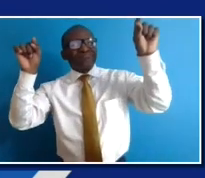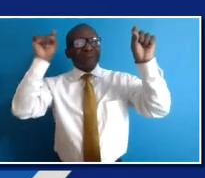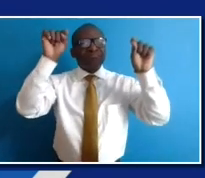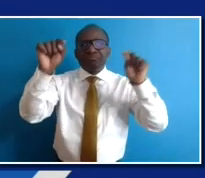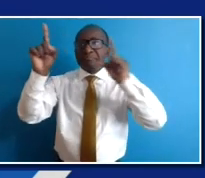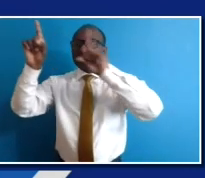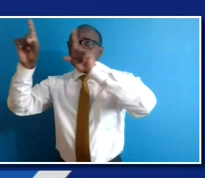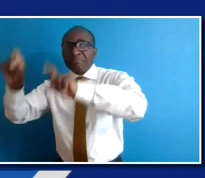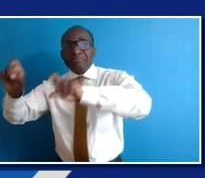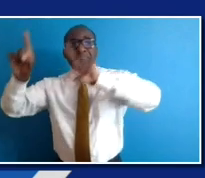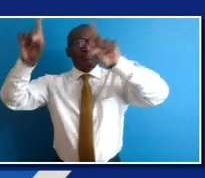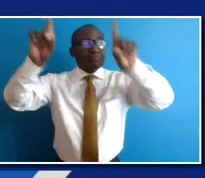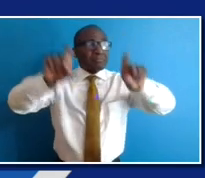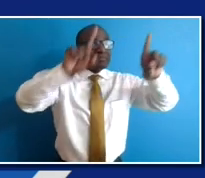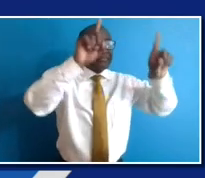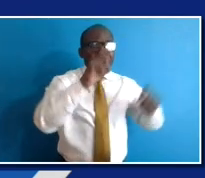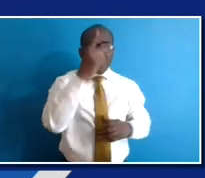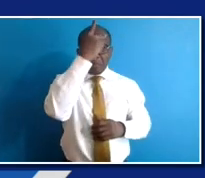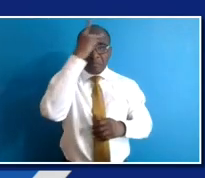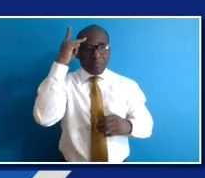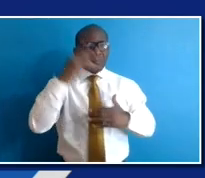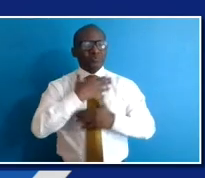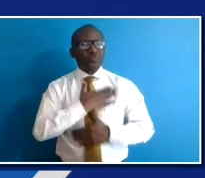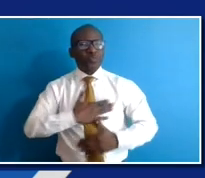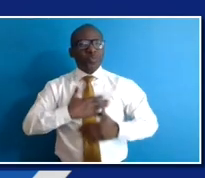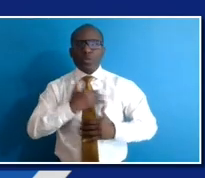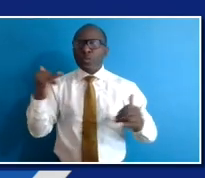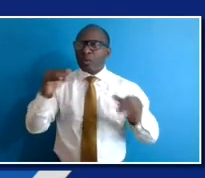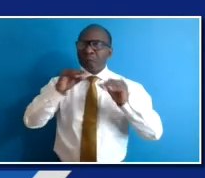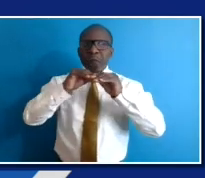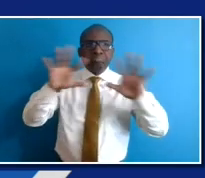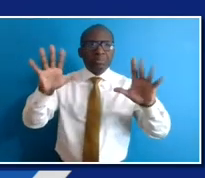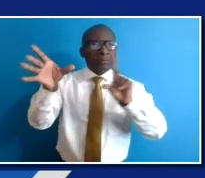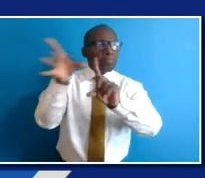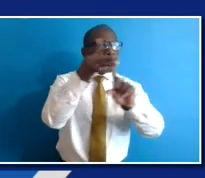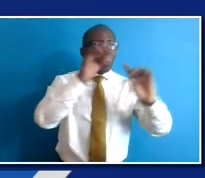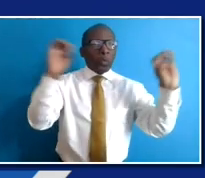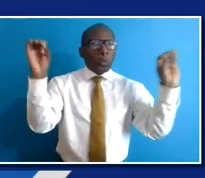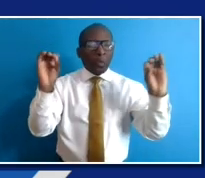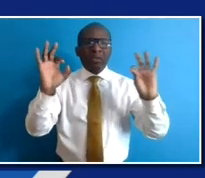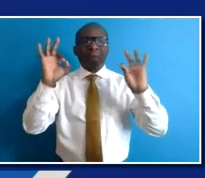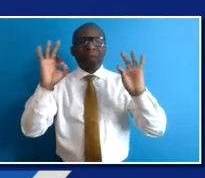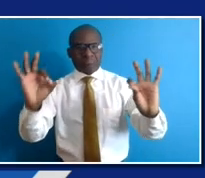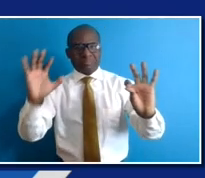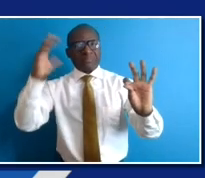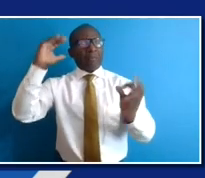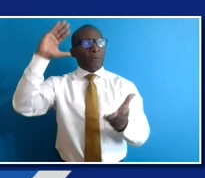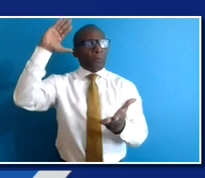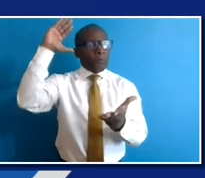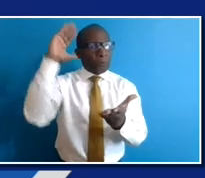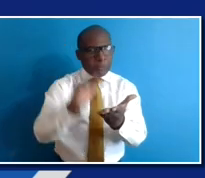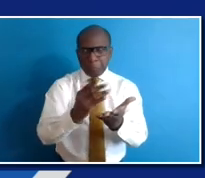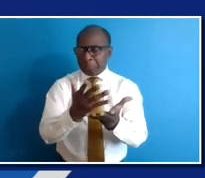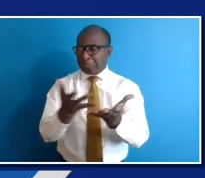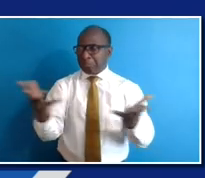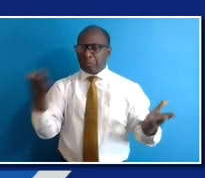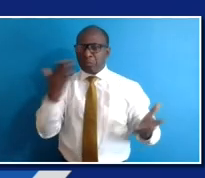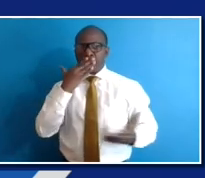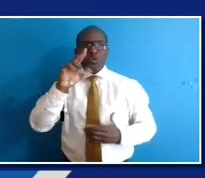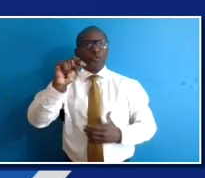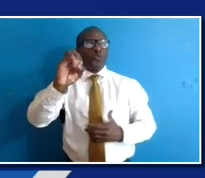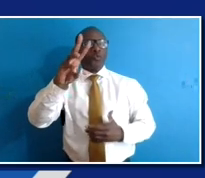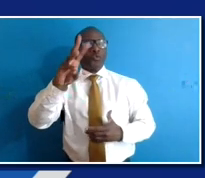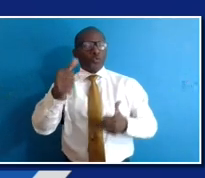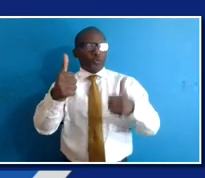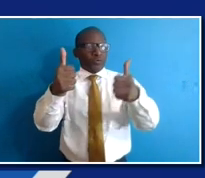recreational outlets for people, which we think are important. Those are within our responsibility. If we make the right decision, good for us. If we make the bad decision, bad